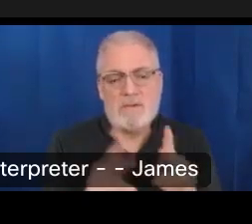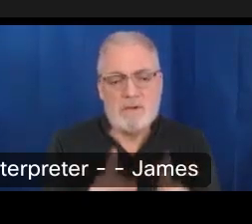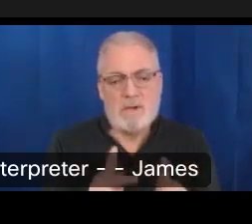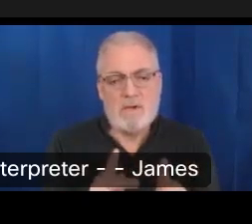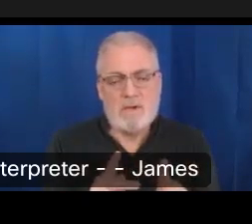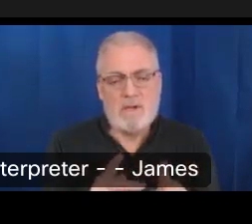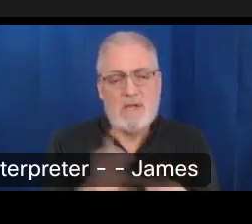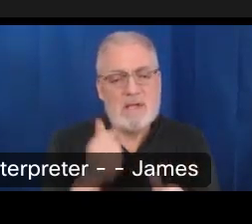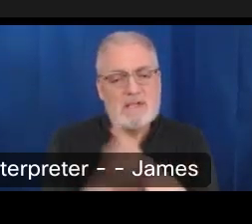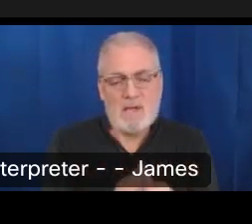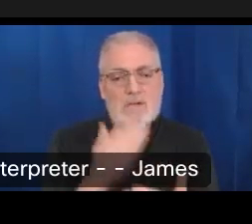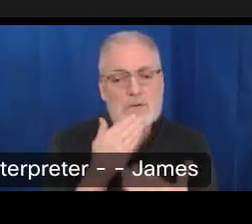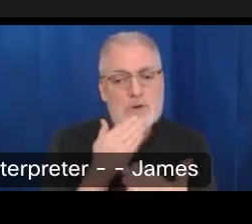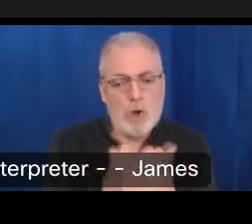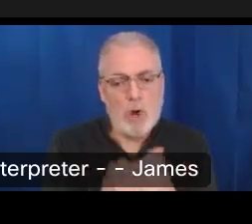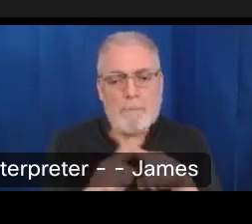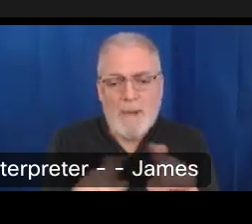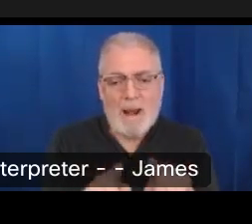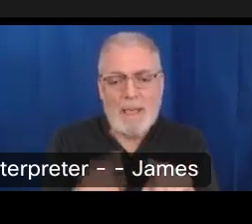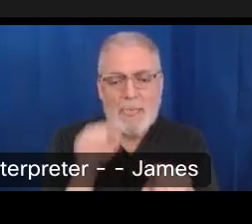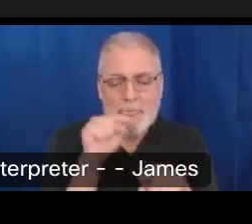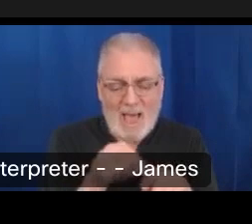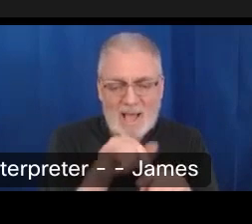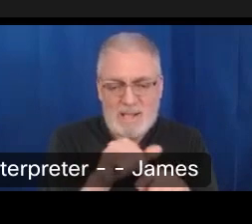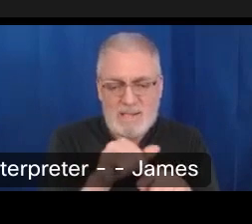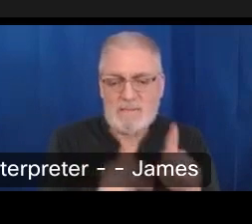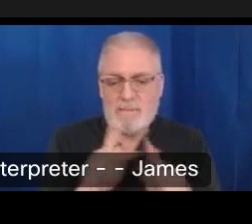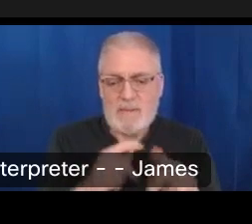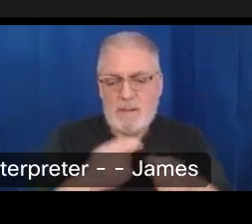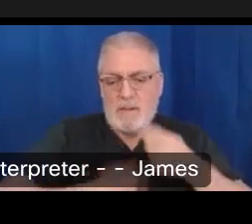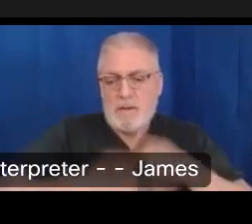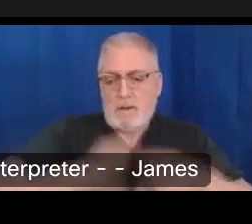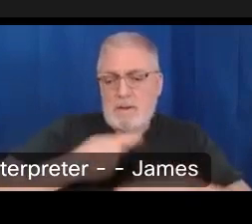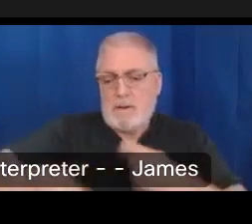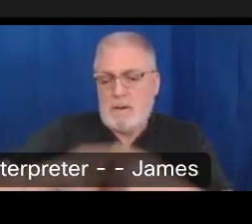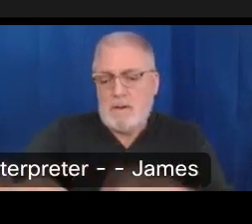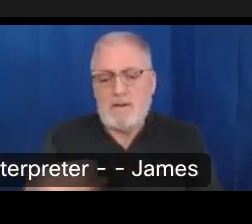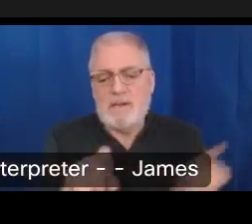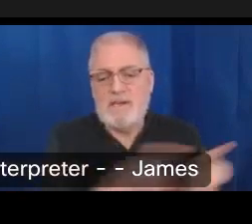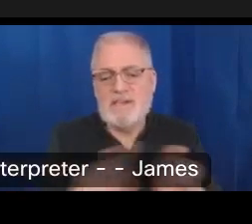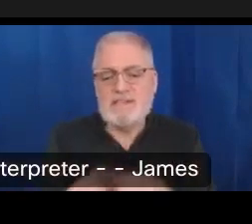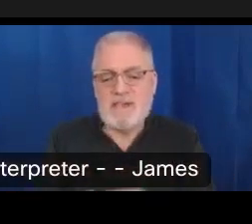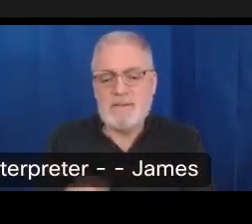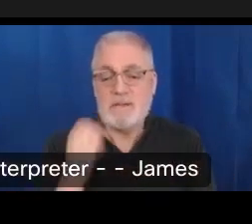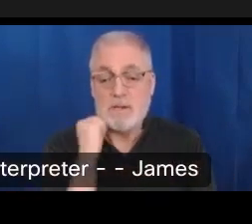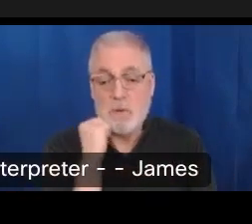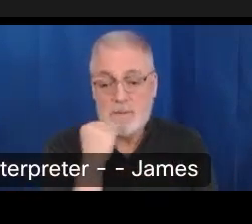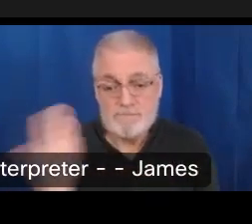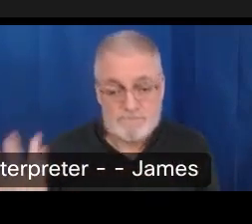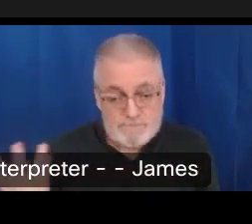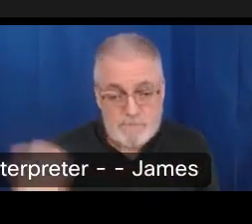Yeah, Kate, no, I appreciate your examples and the lived experience. Same thing, Mike.